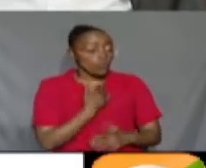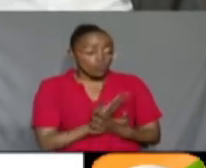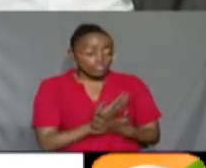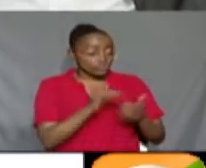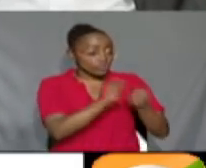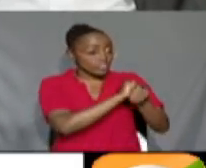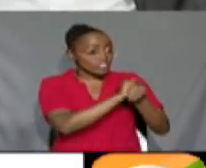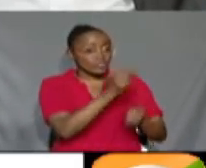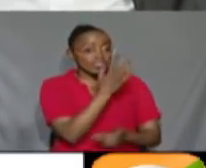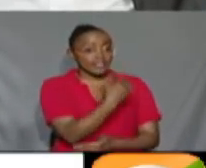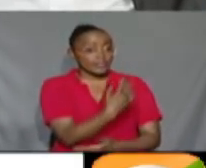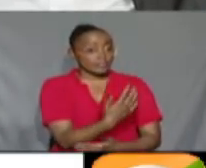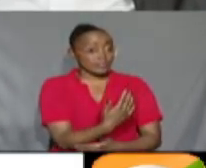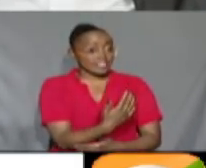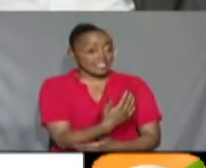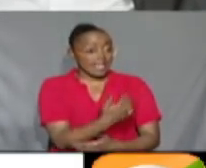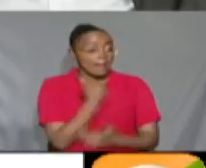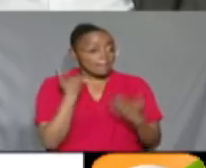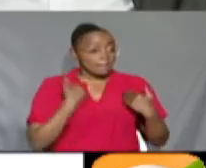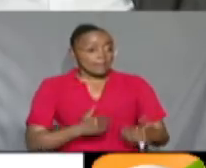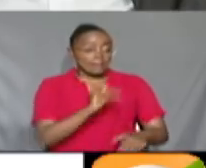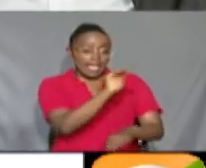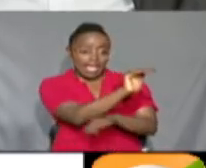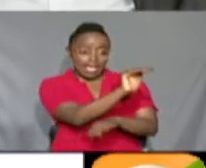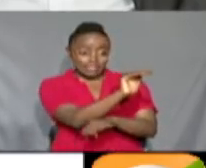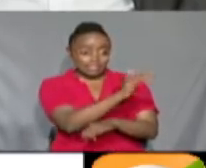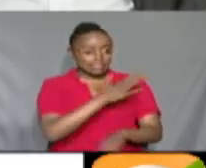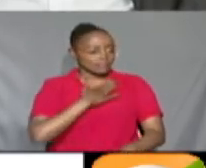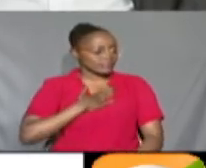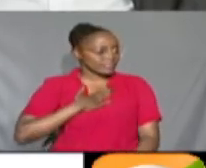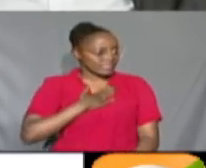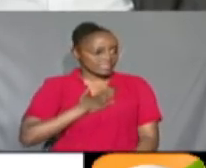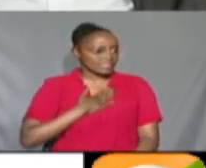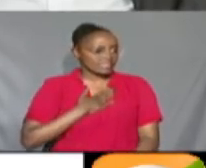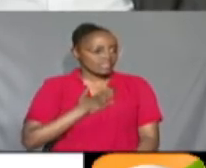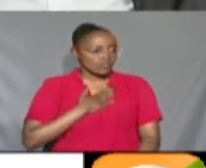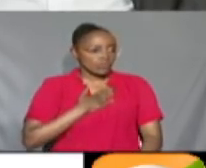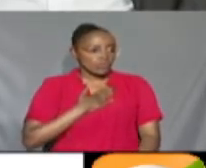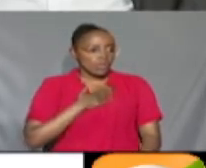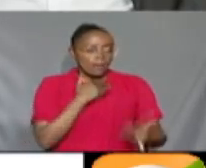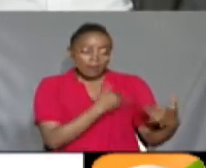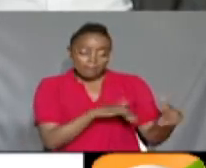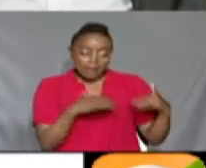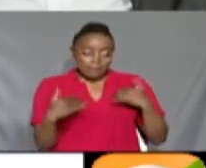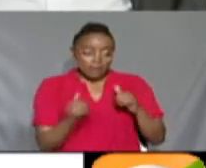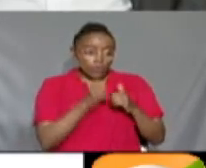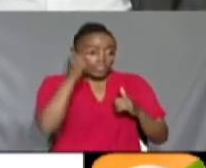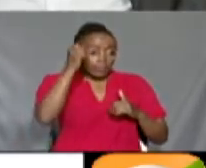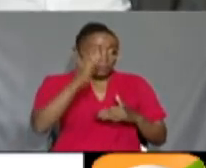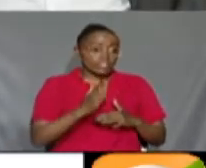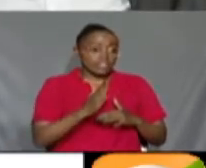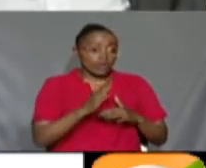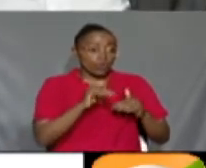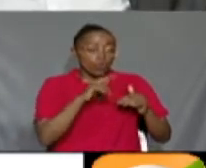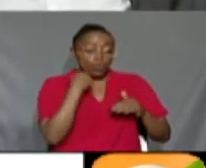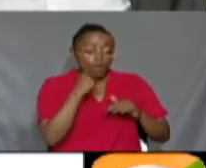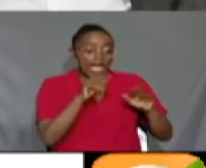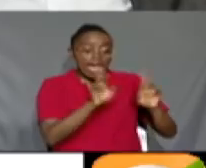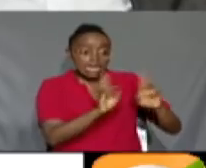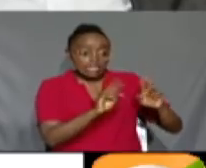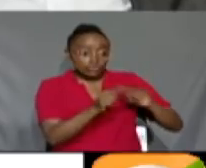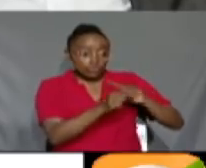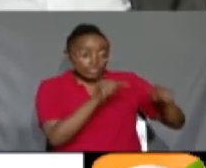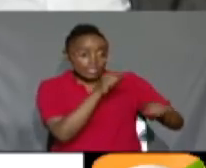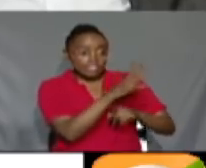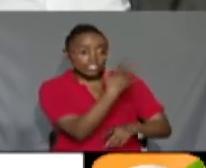document. Okay. I am asking of you, please don't play in the hands of politicians who are waiting to kill the document. That's